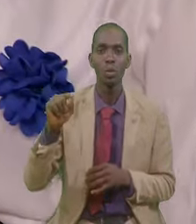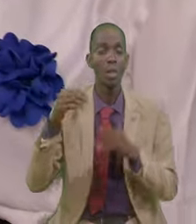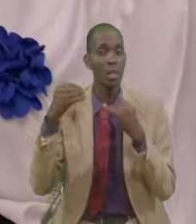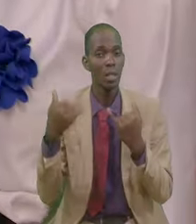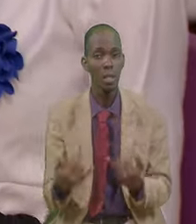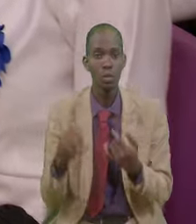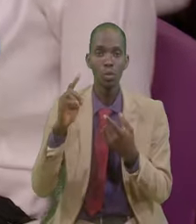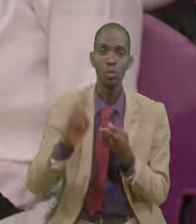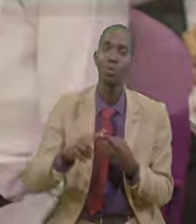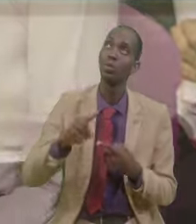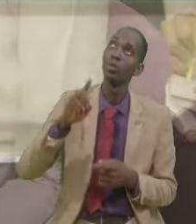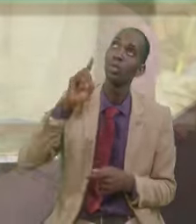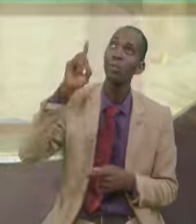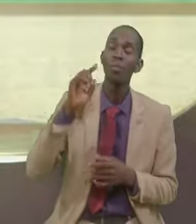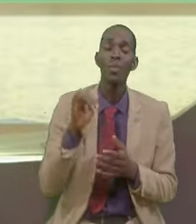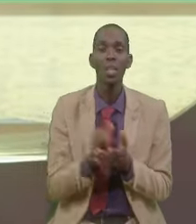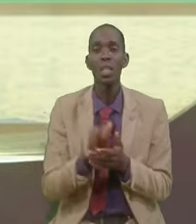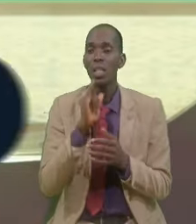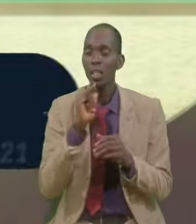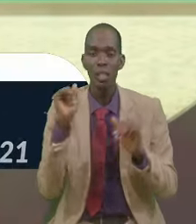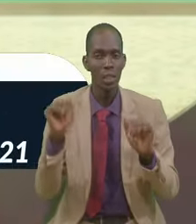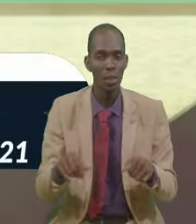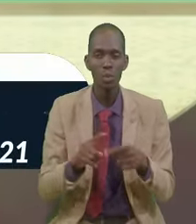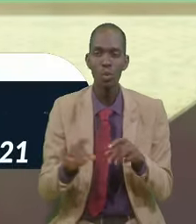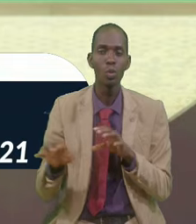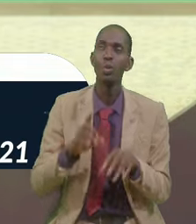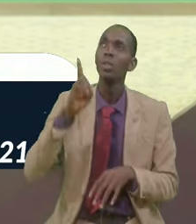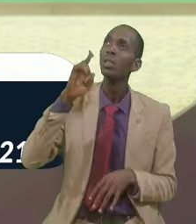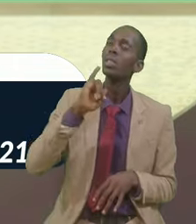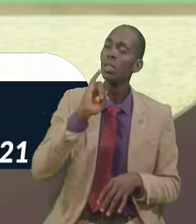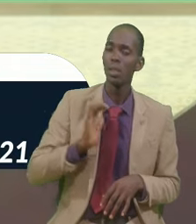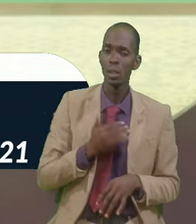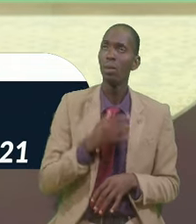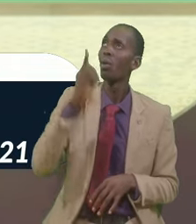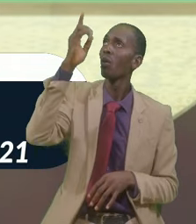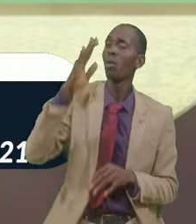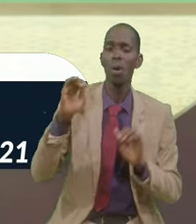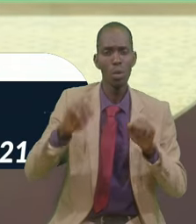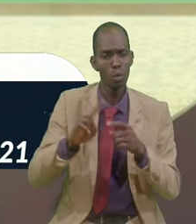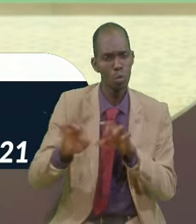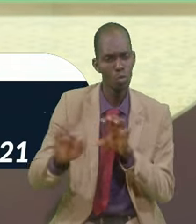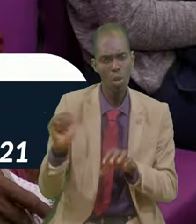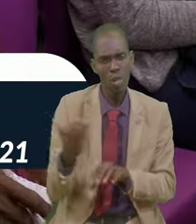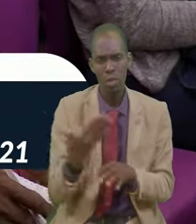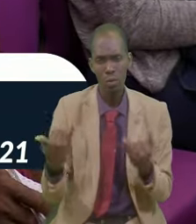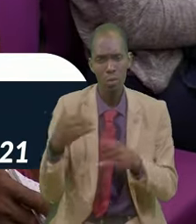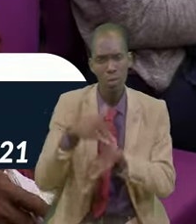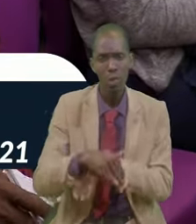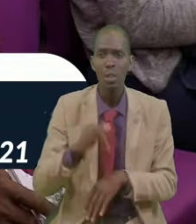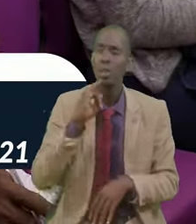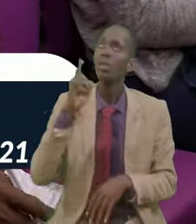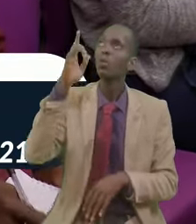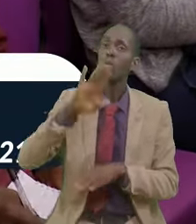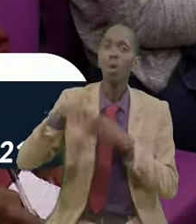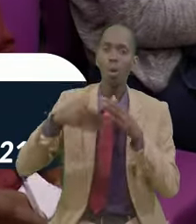Now unto him that is able to do. Is our God able to do tonight? Is the Almighty able to do